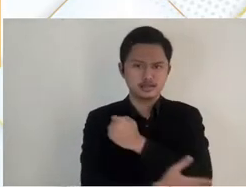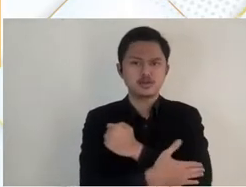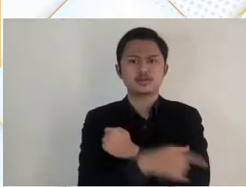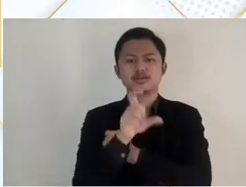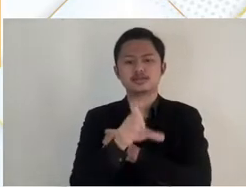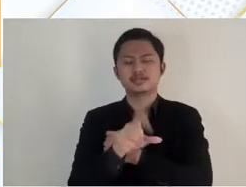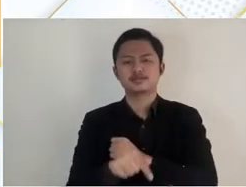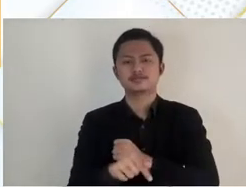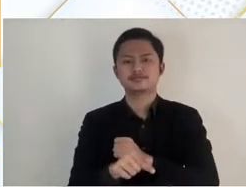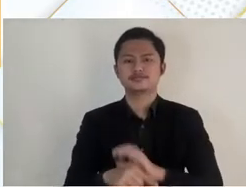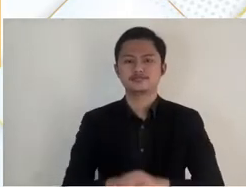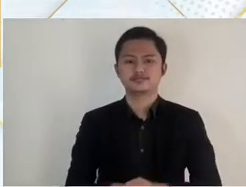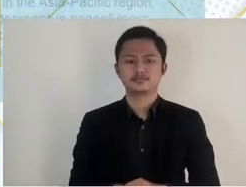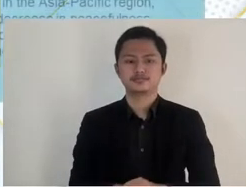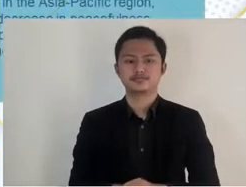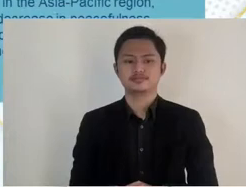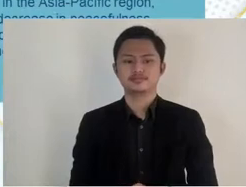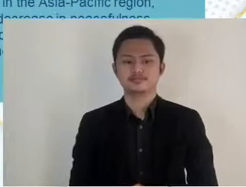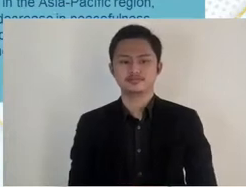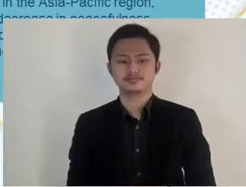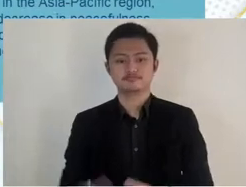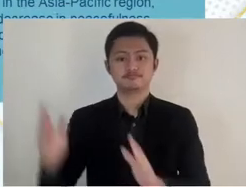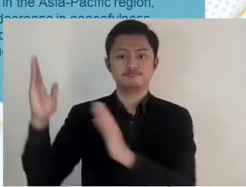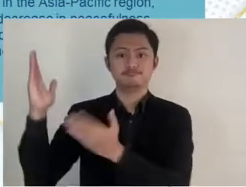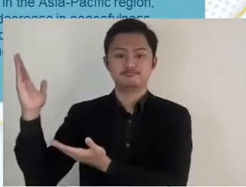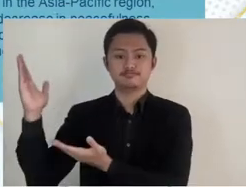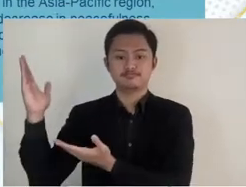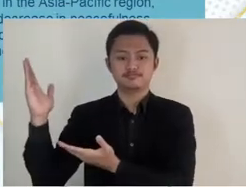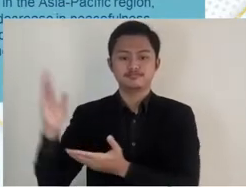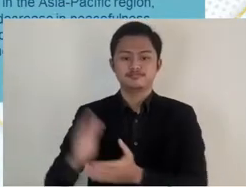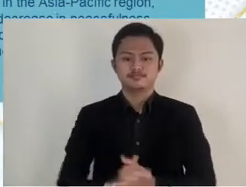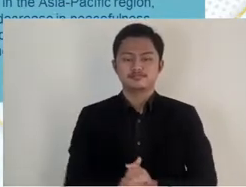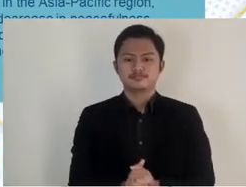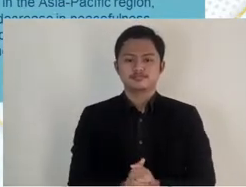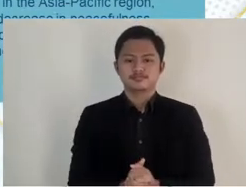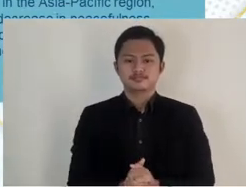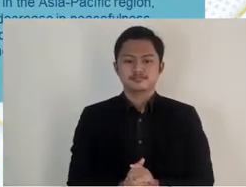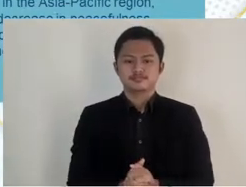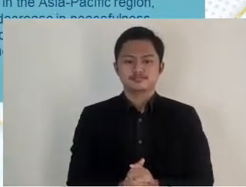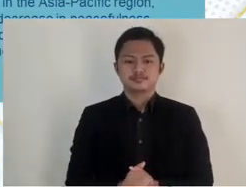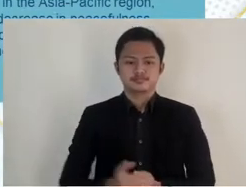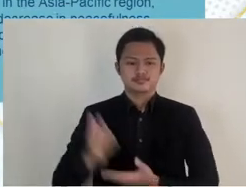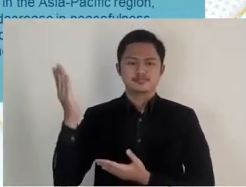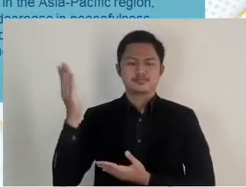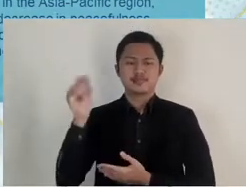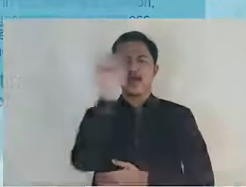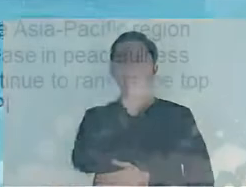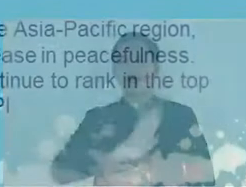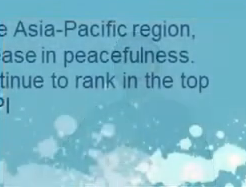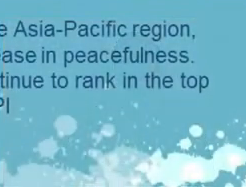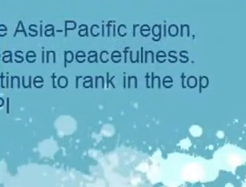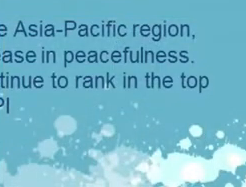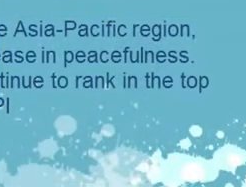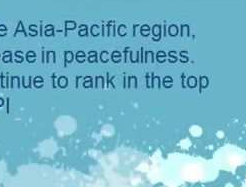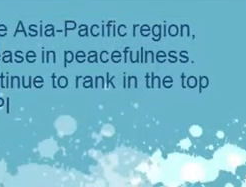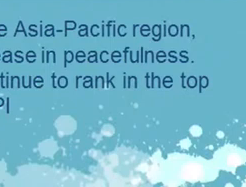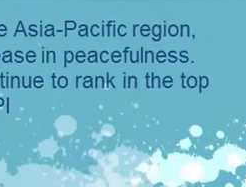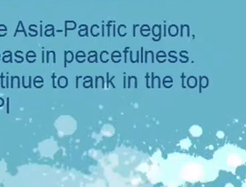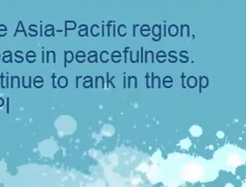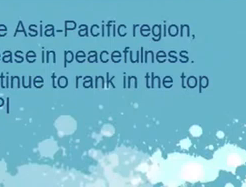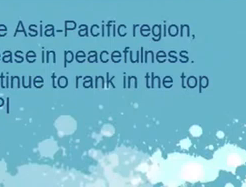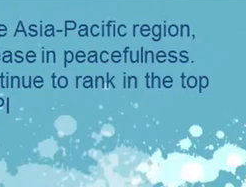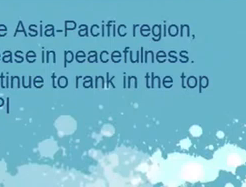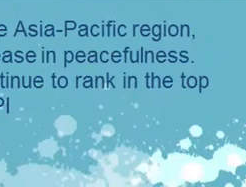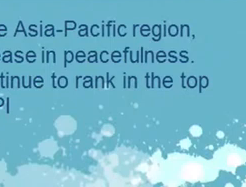that, my second presentation is looking into what is the Asia-Pacific dynamics. For the interest